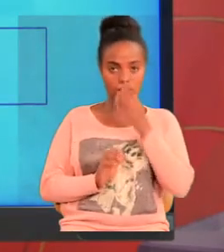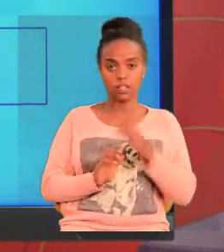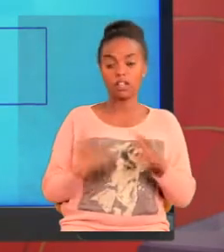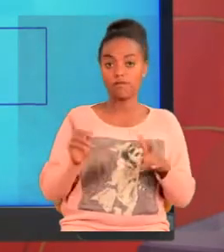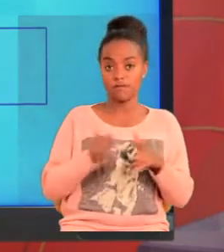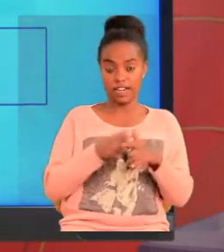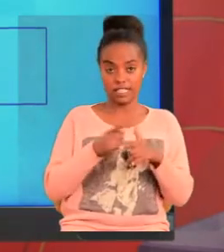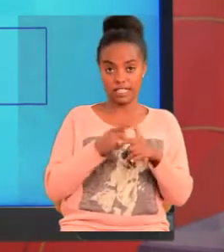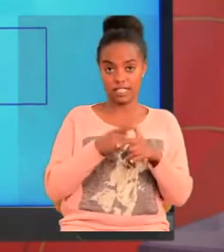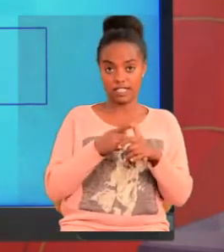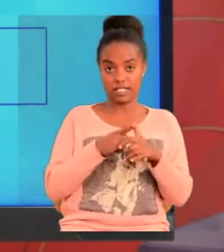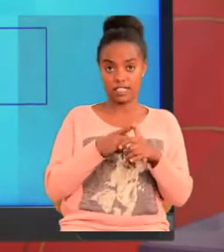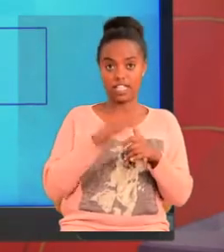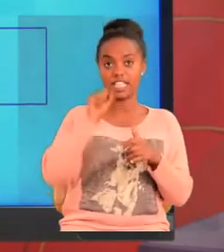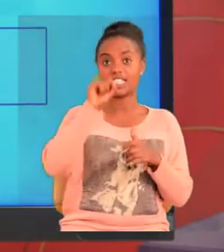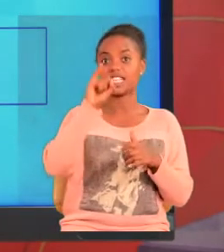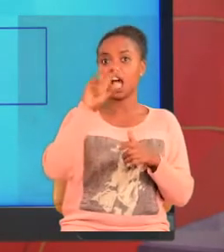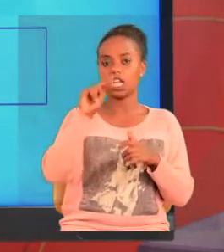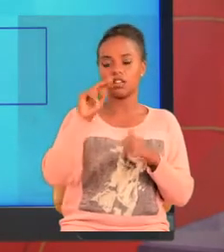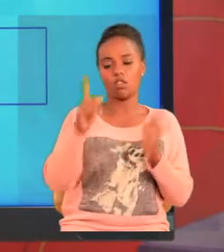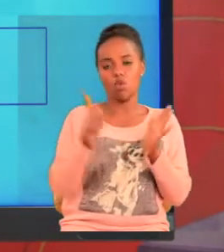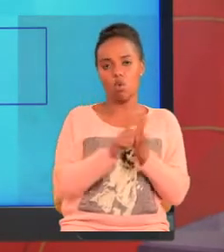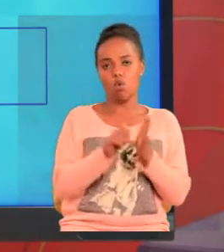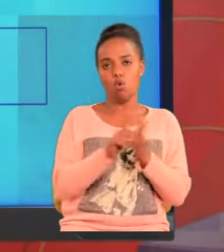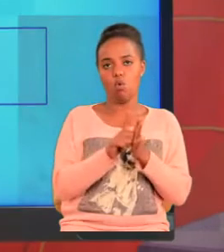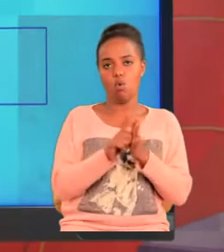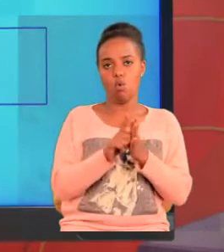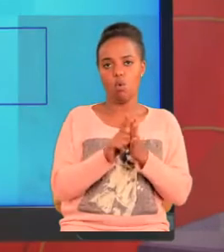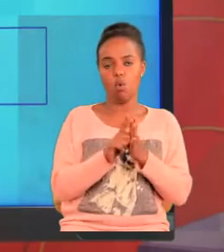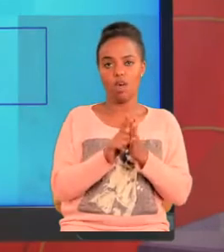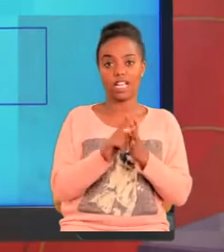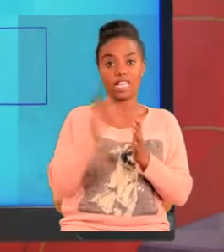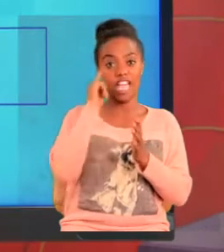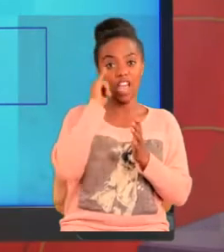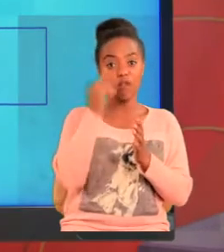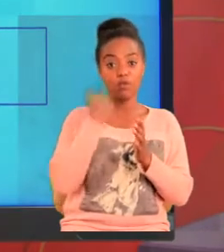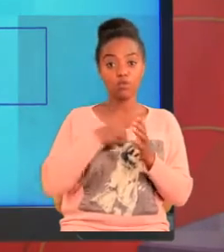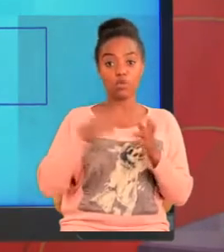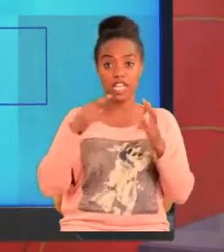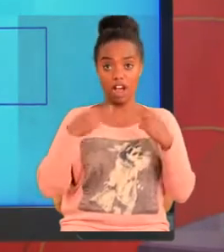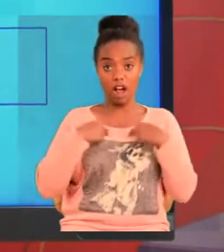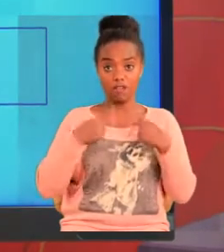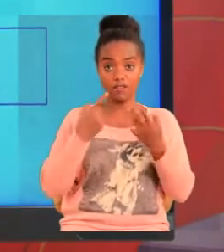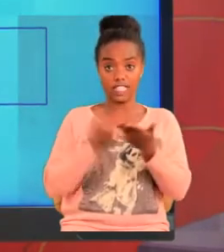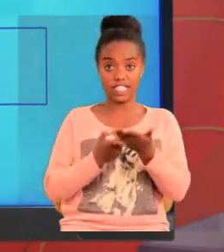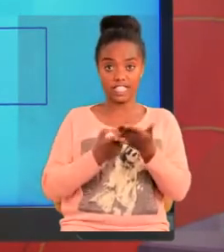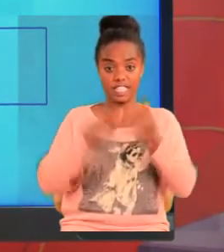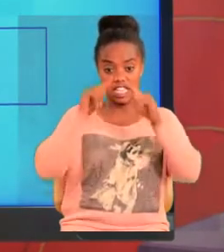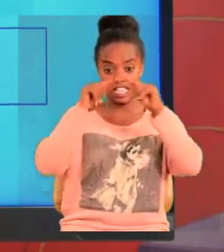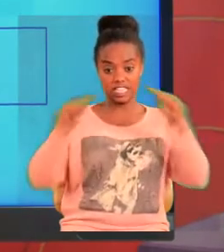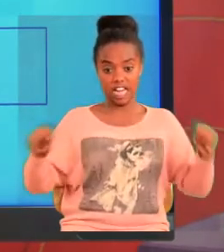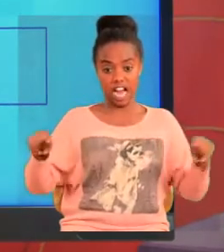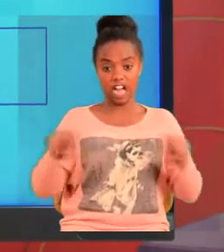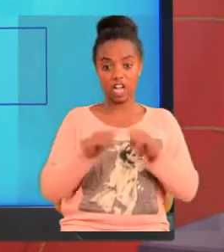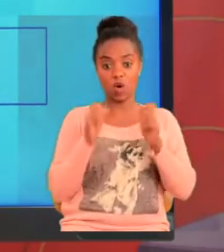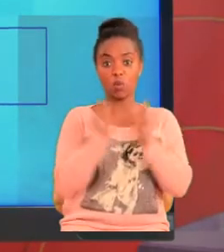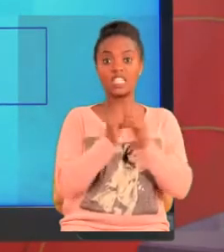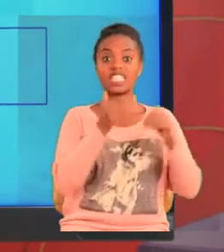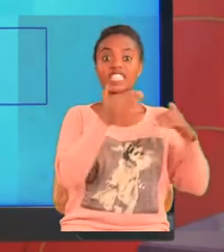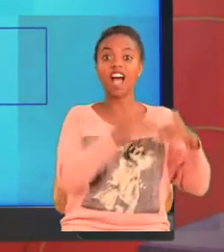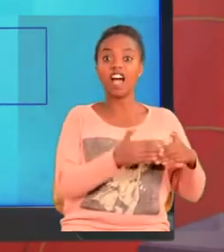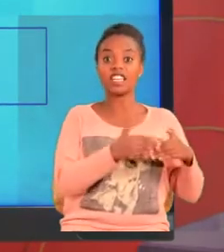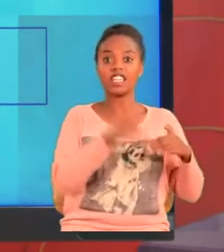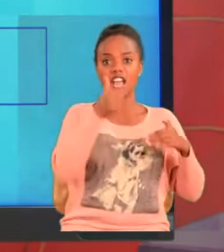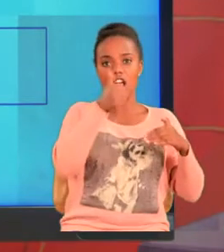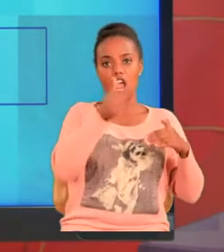First one is sine law. If we have this triangle with side A, B,